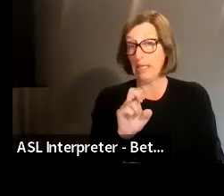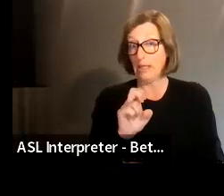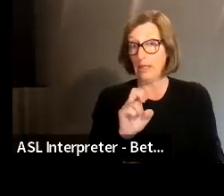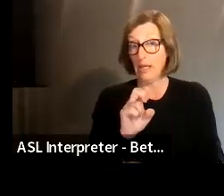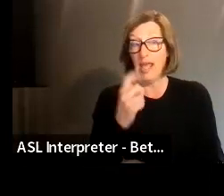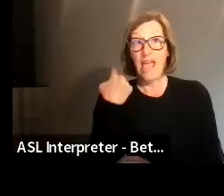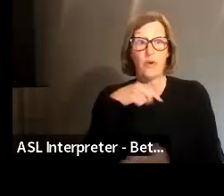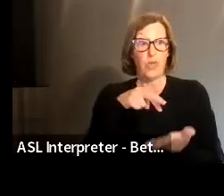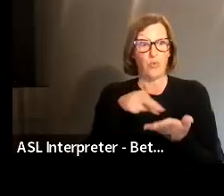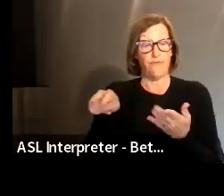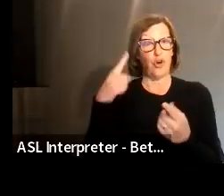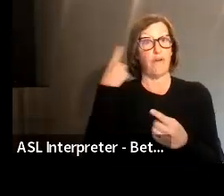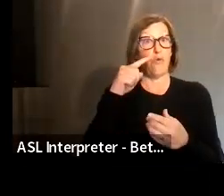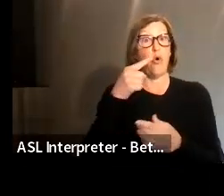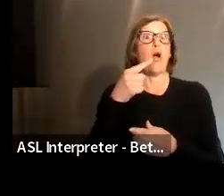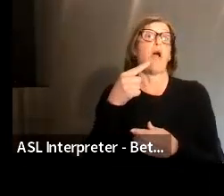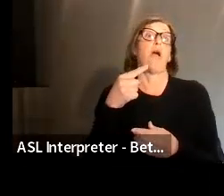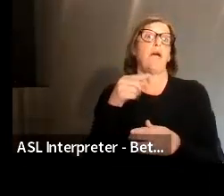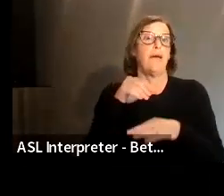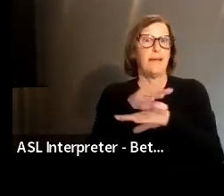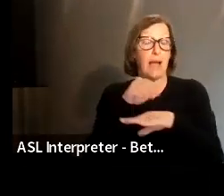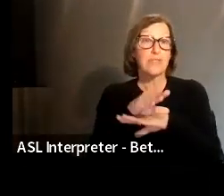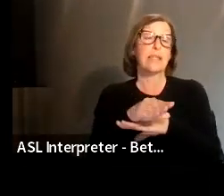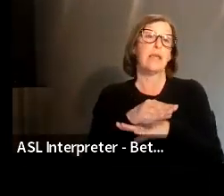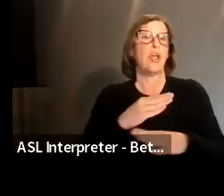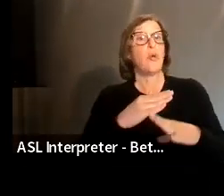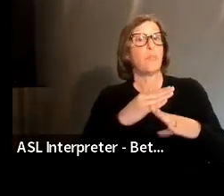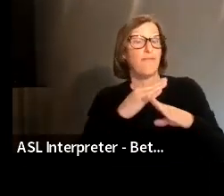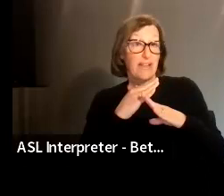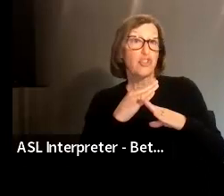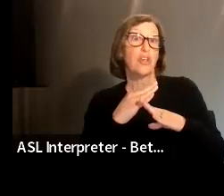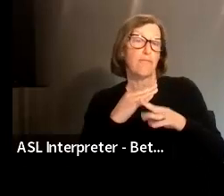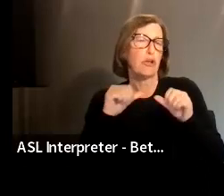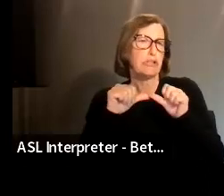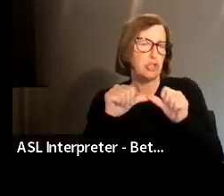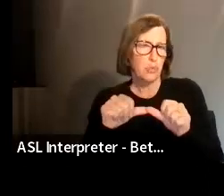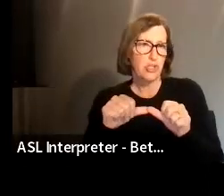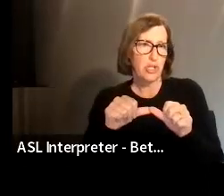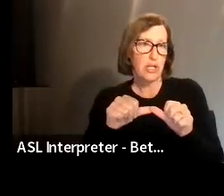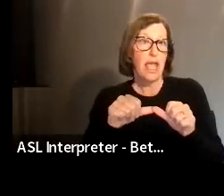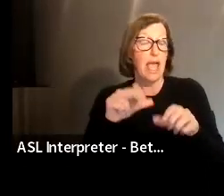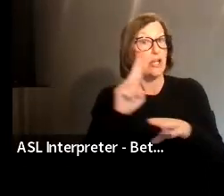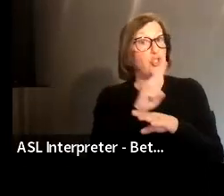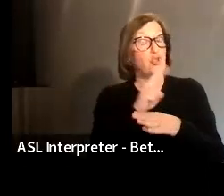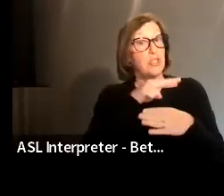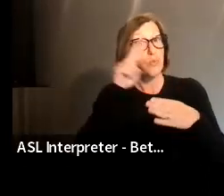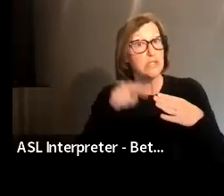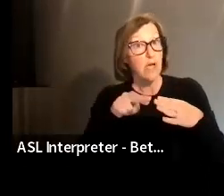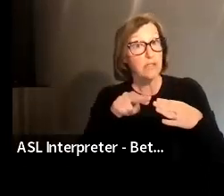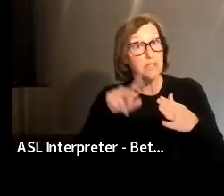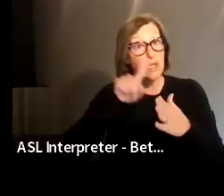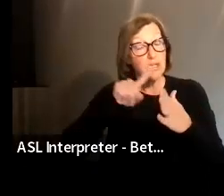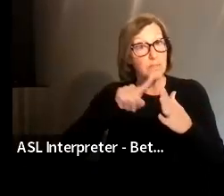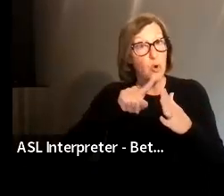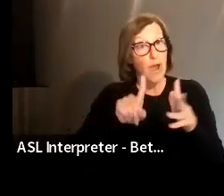refer them to genetic counseling for disease prevention. And we're using the findings to explore for and apply for novel